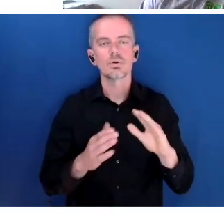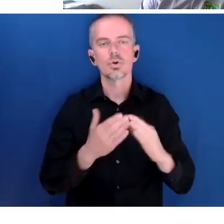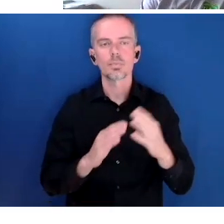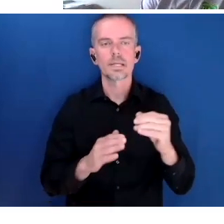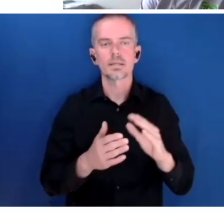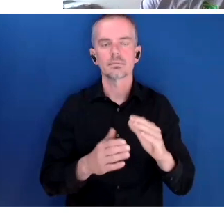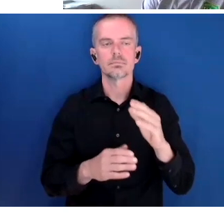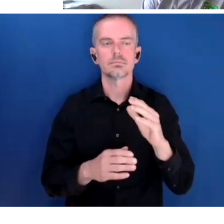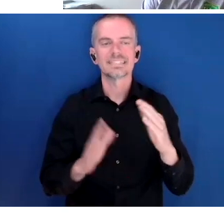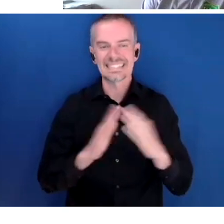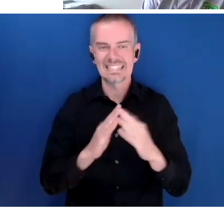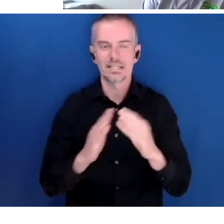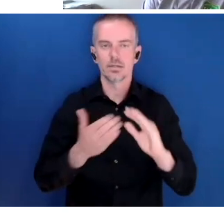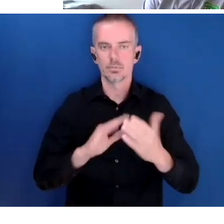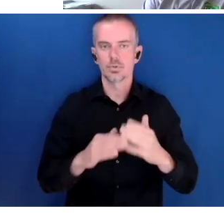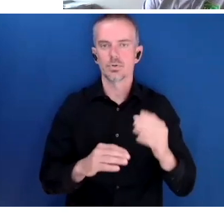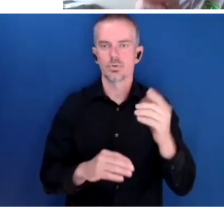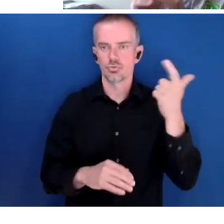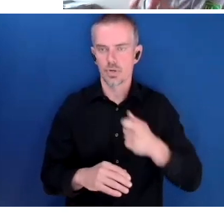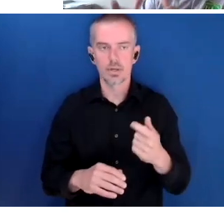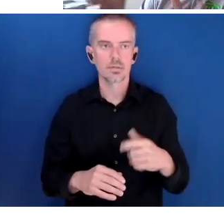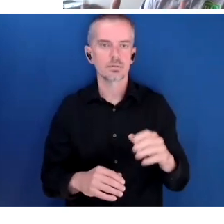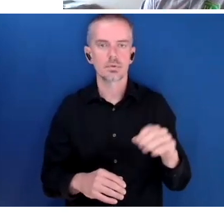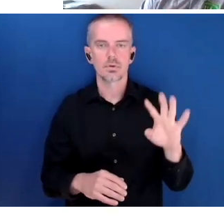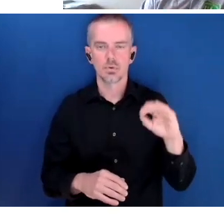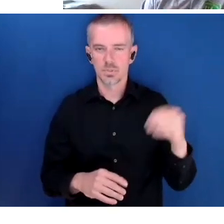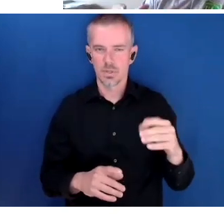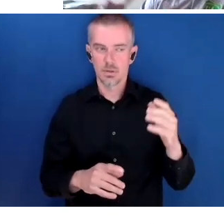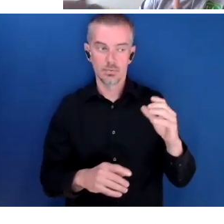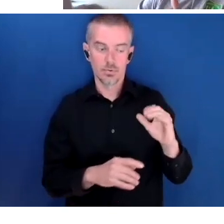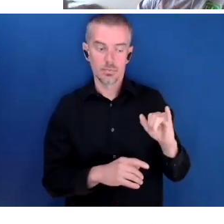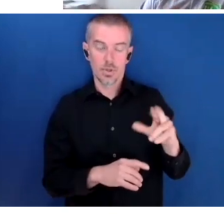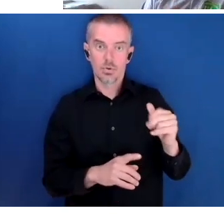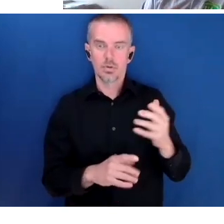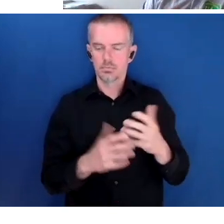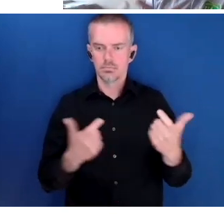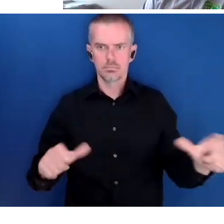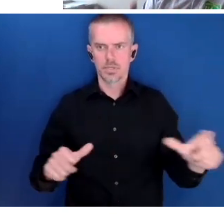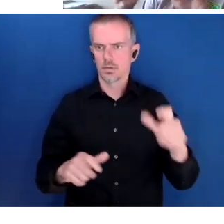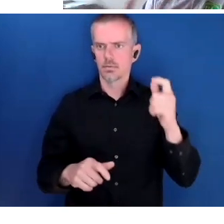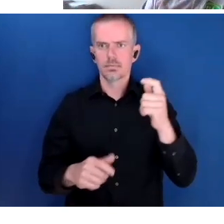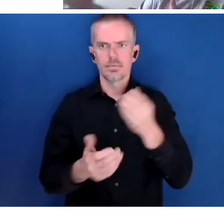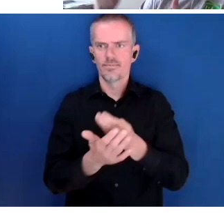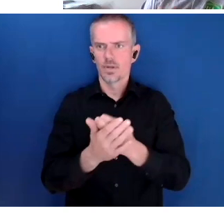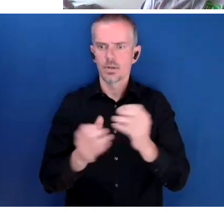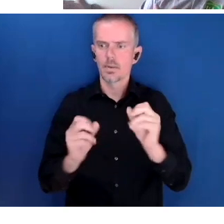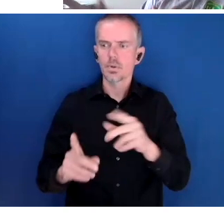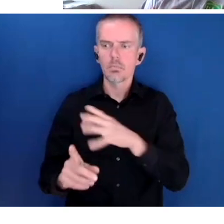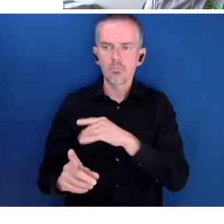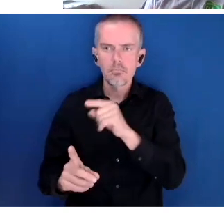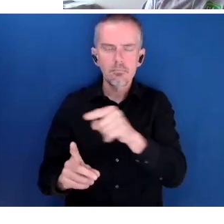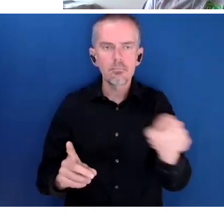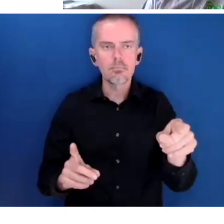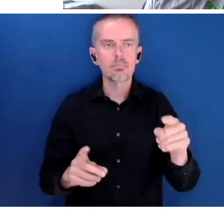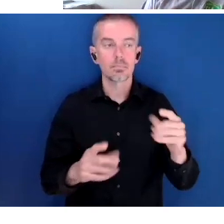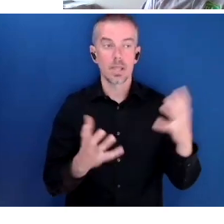billion we received out of the IRA for that, we had a number of large funding opportunities and have largely moved a